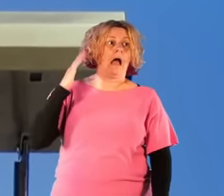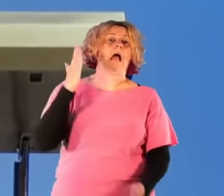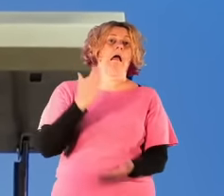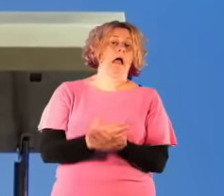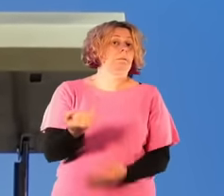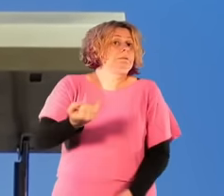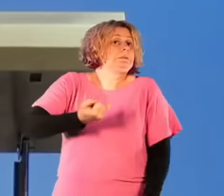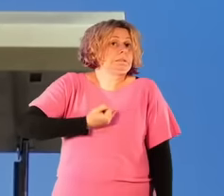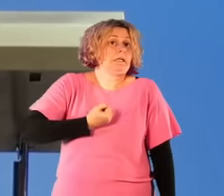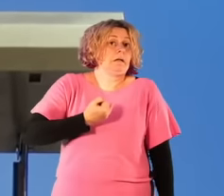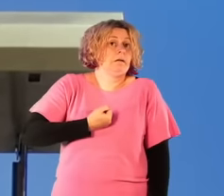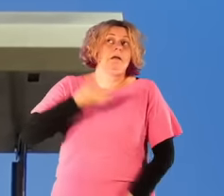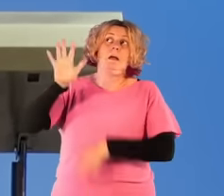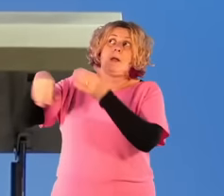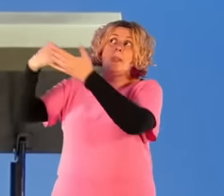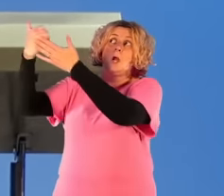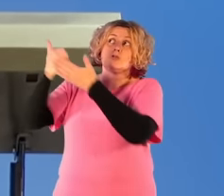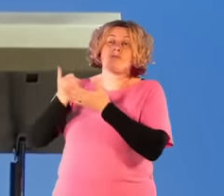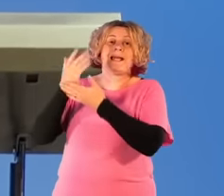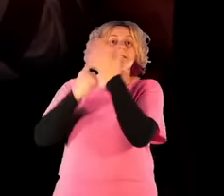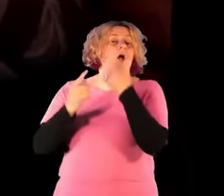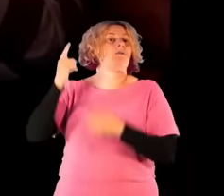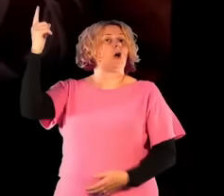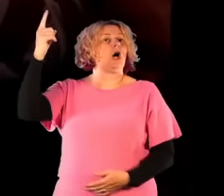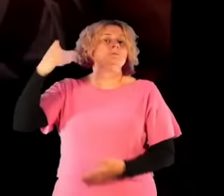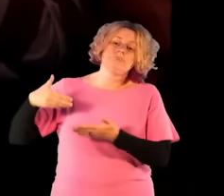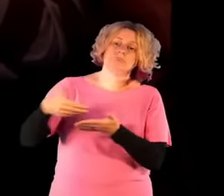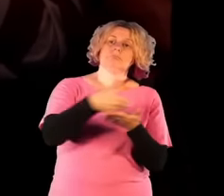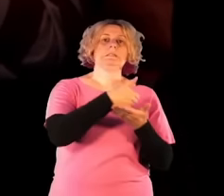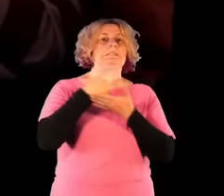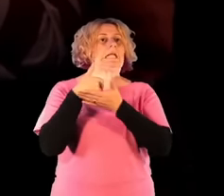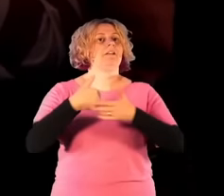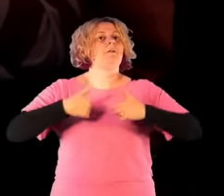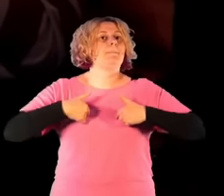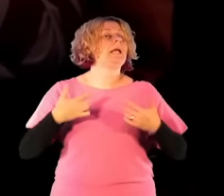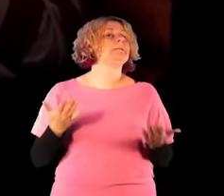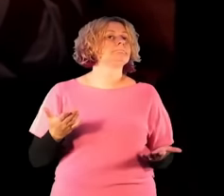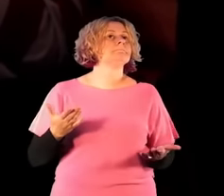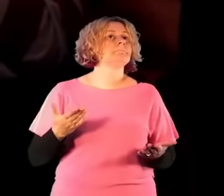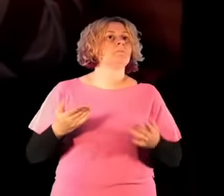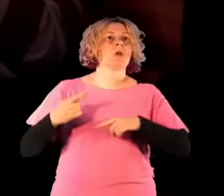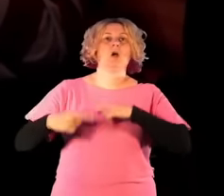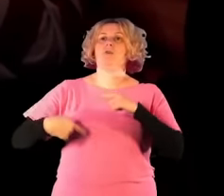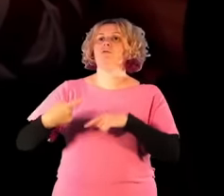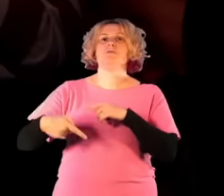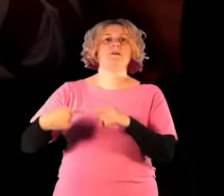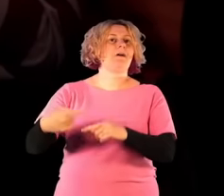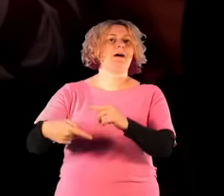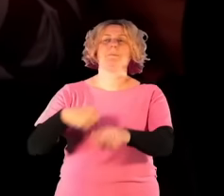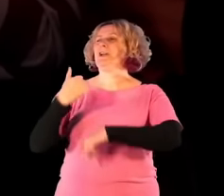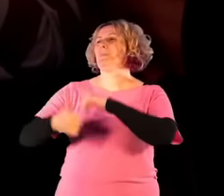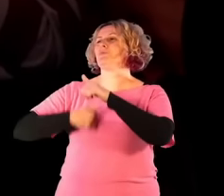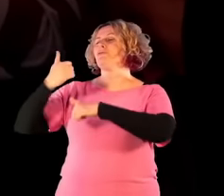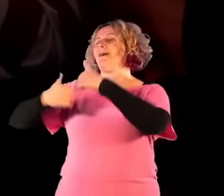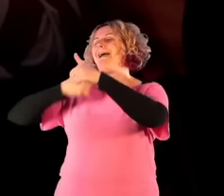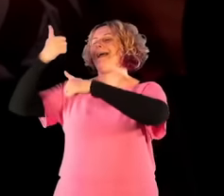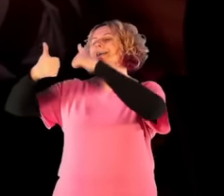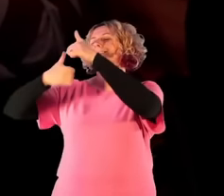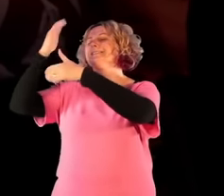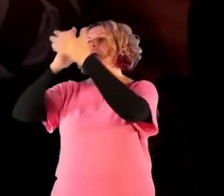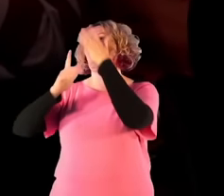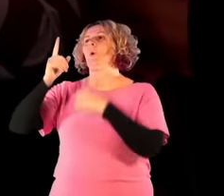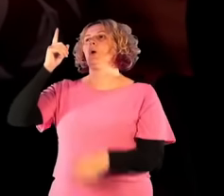been saved by amazing grace. And forever and ever, I'm going to sing the praises of God. And the nearest you ever